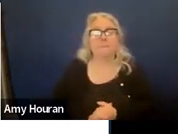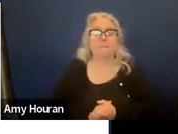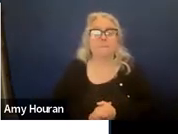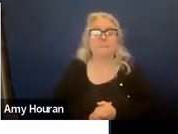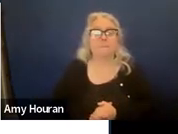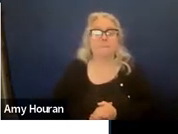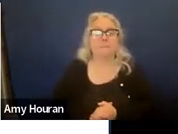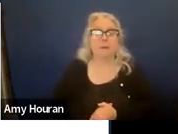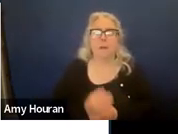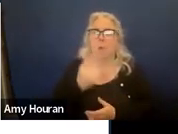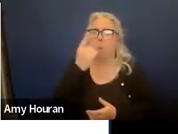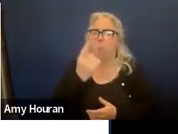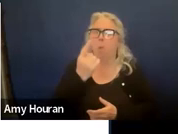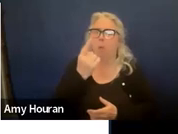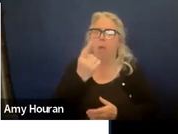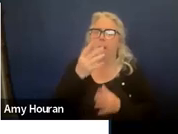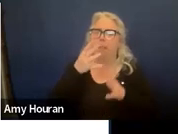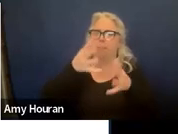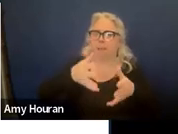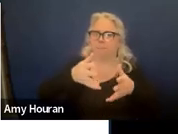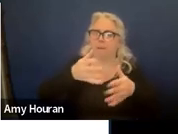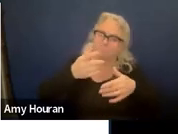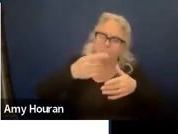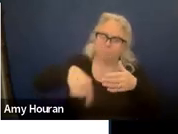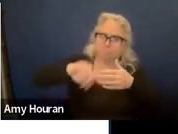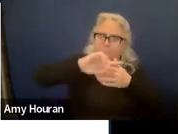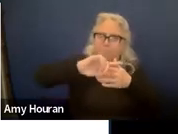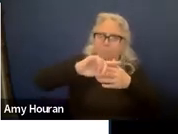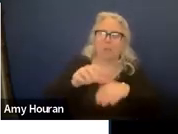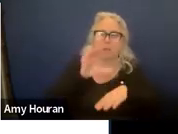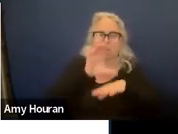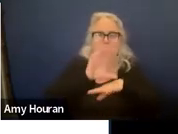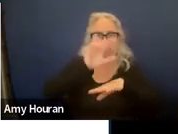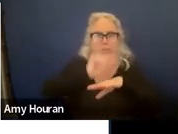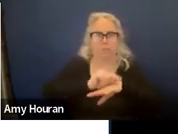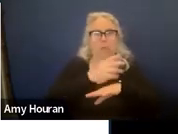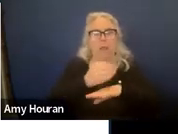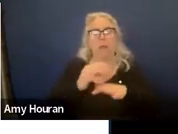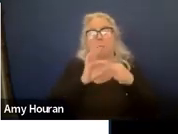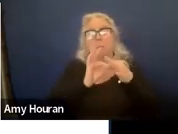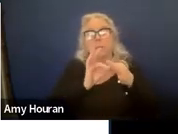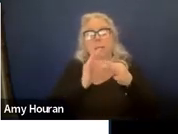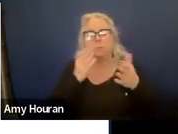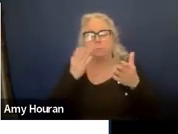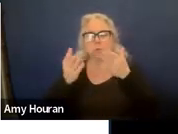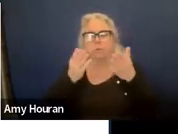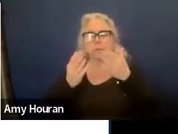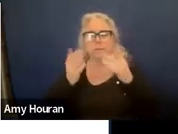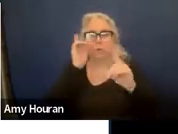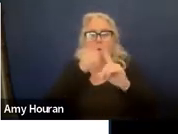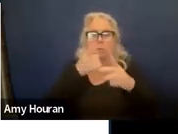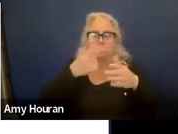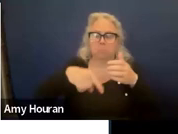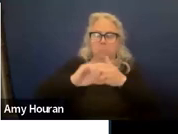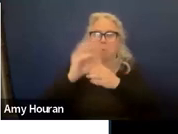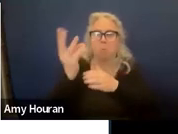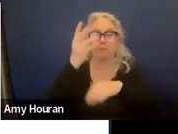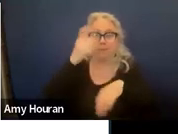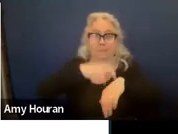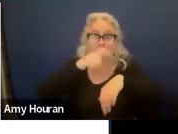24-25. And there's only one of these left next week, consultation and related service goals next Wednesday at